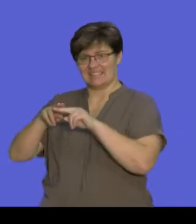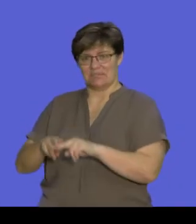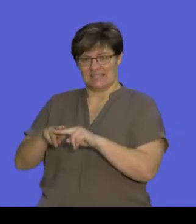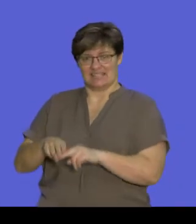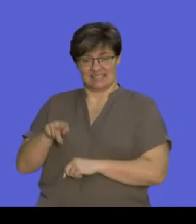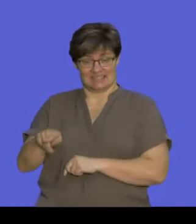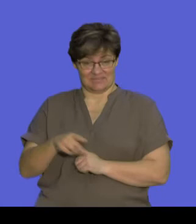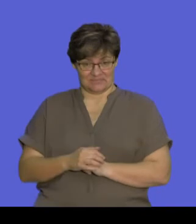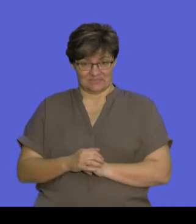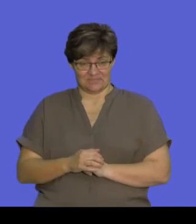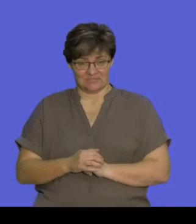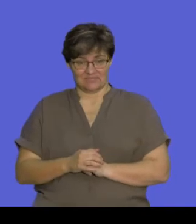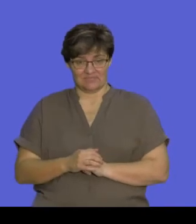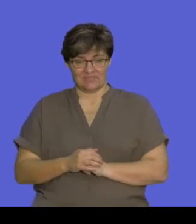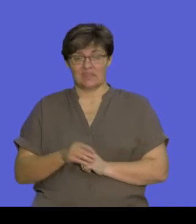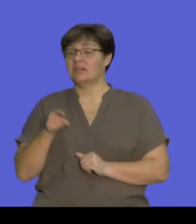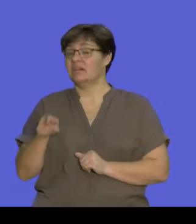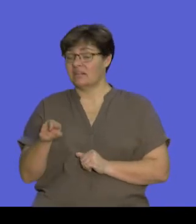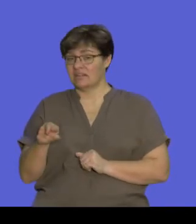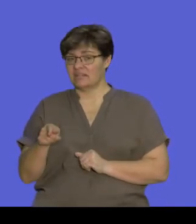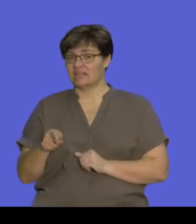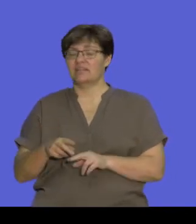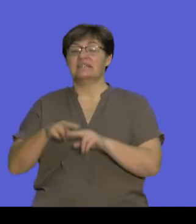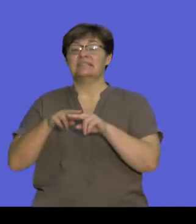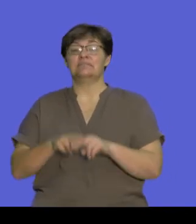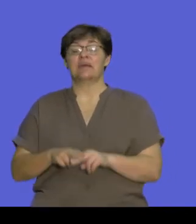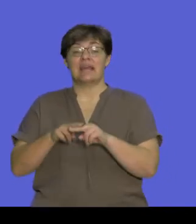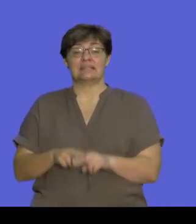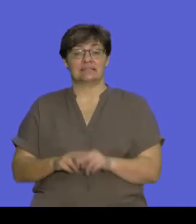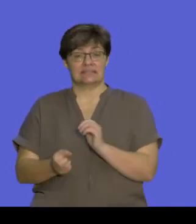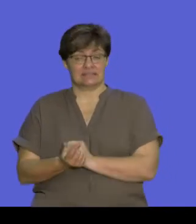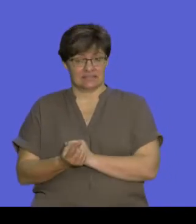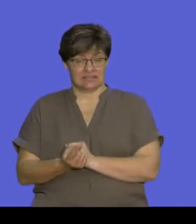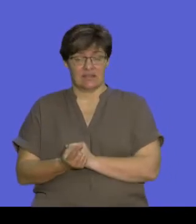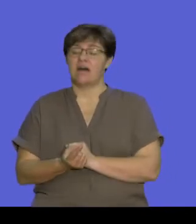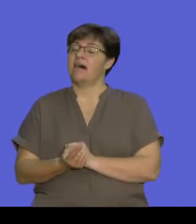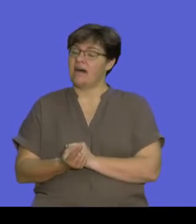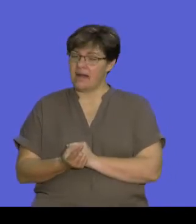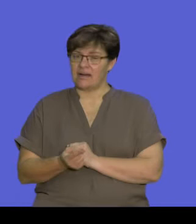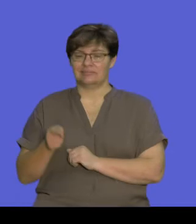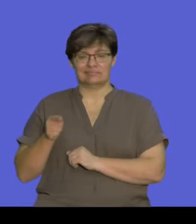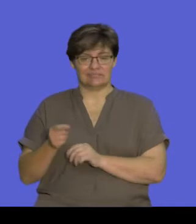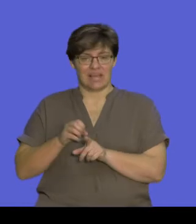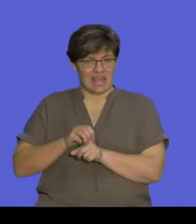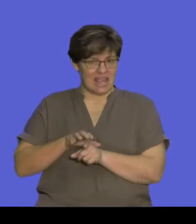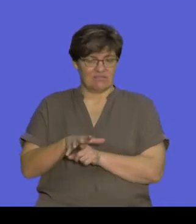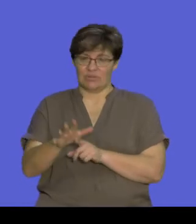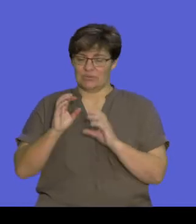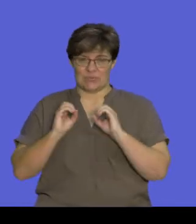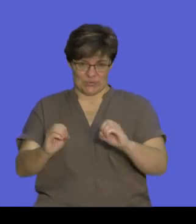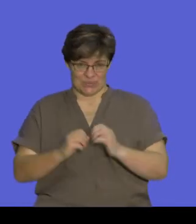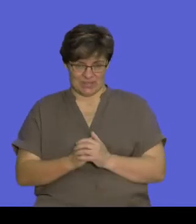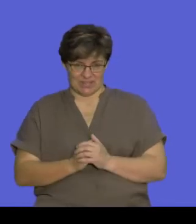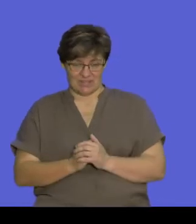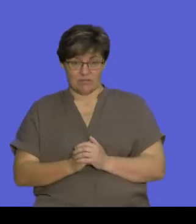on our concept map, remember that dependent events are those that are not influenced. So the probability